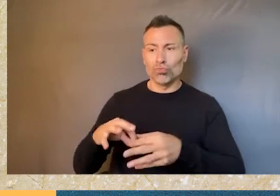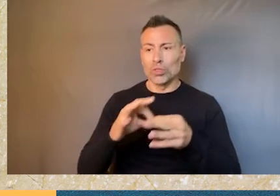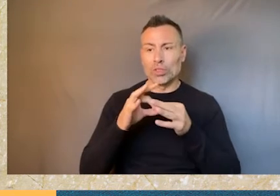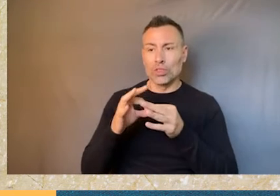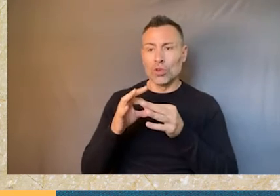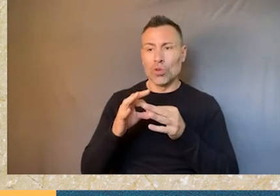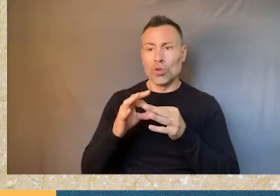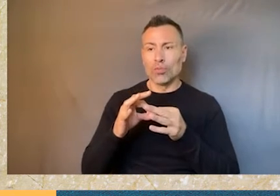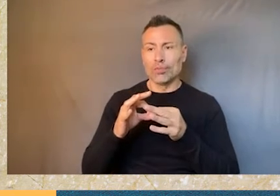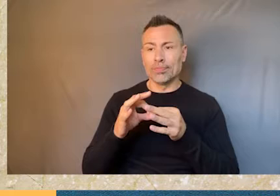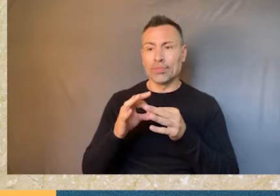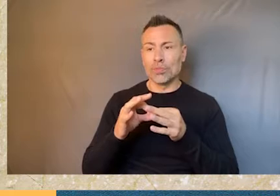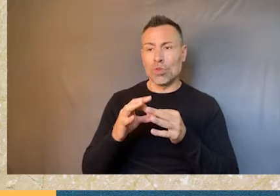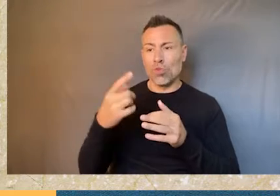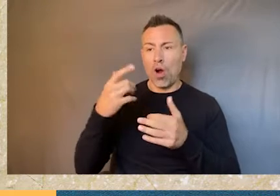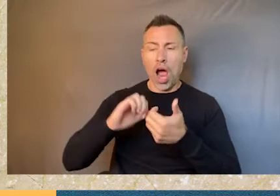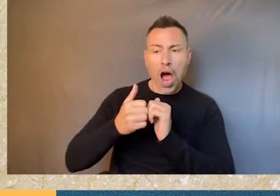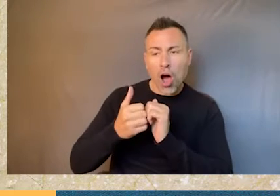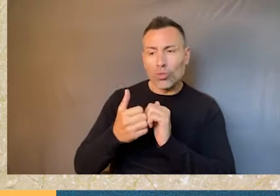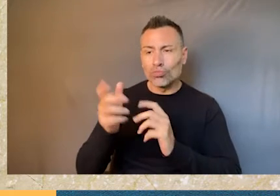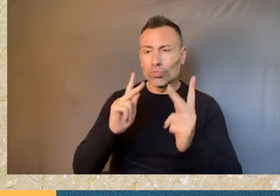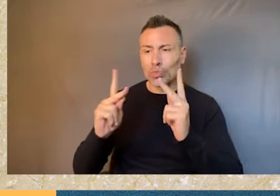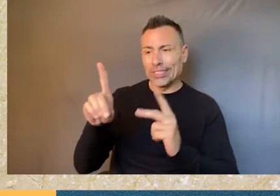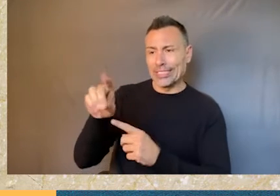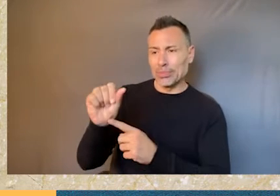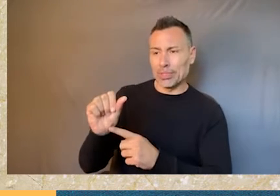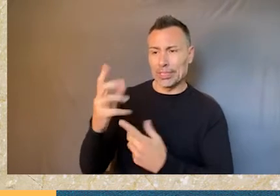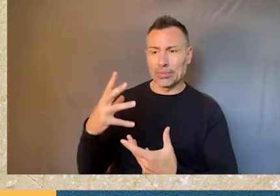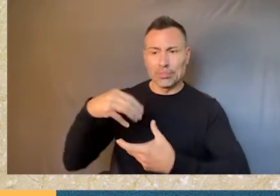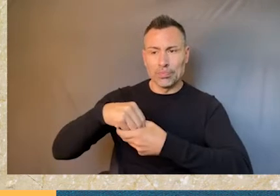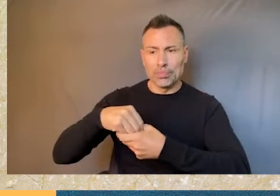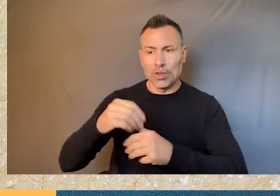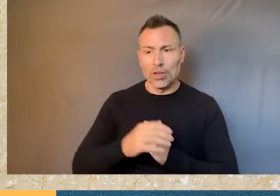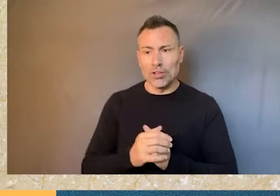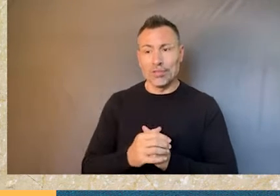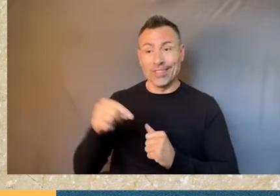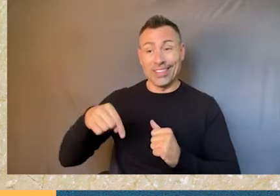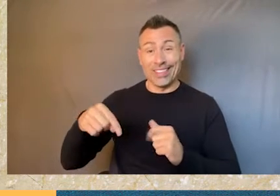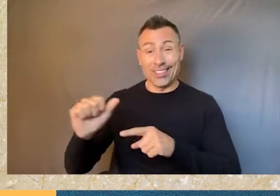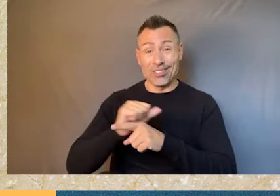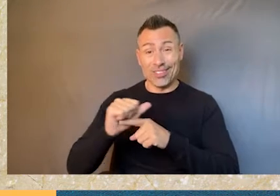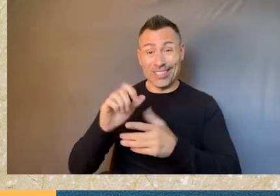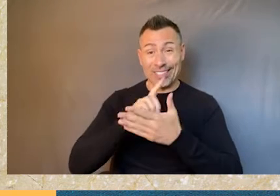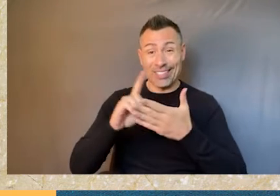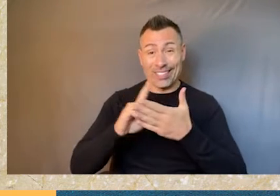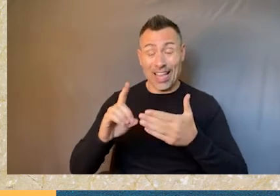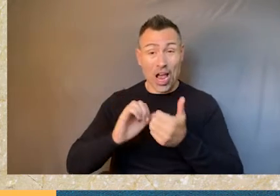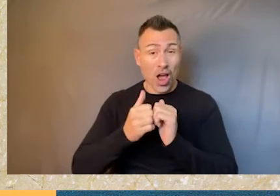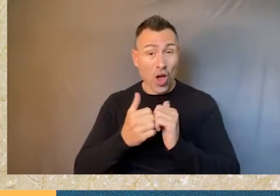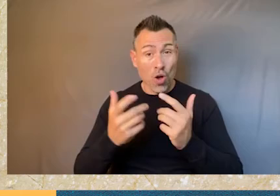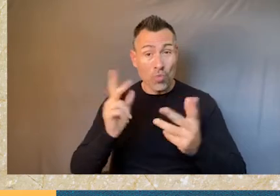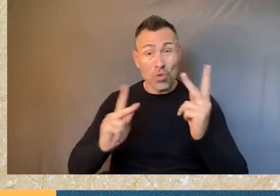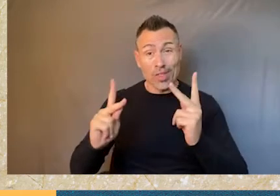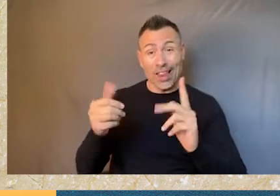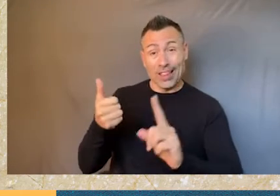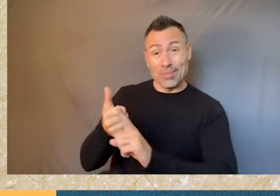This training is designed to guide organizations on how to integrate and include people with disabilities in ongoing civic